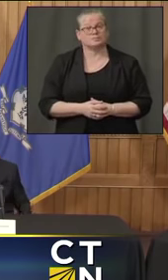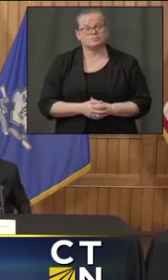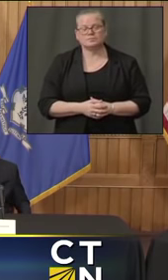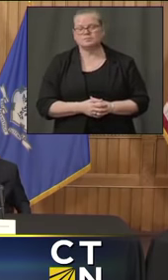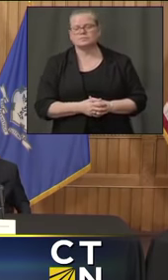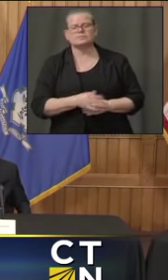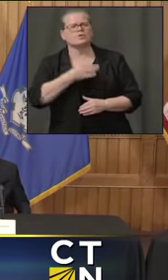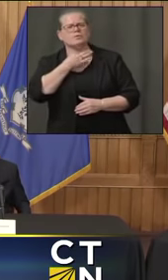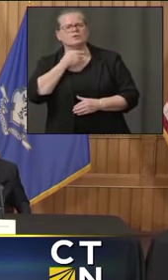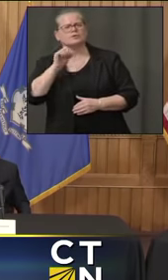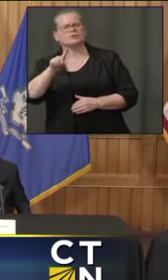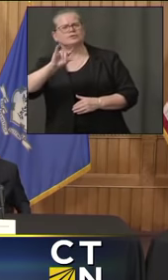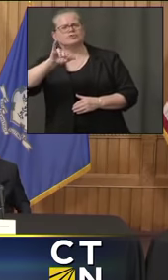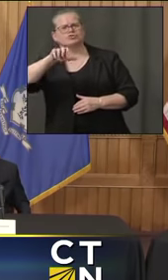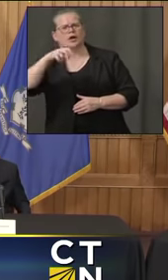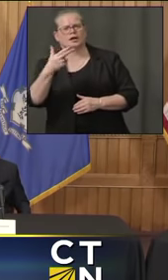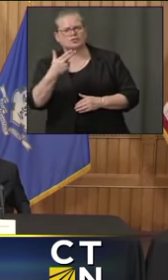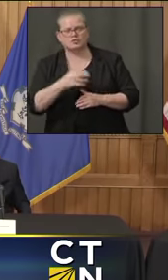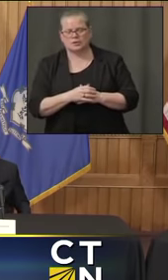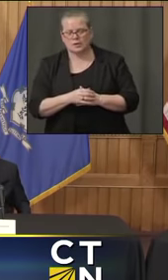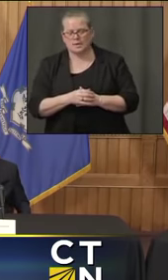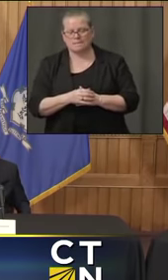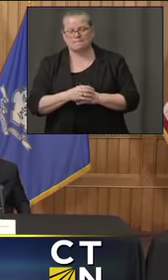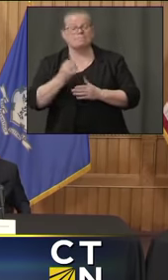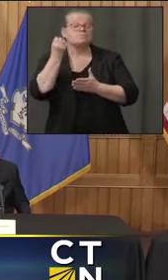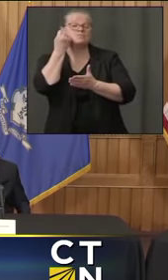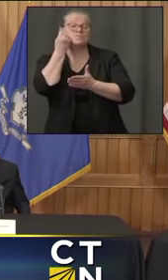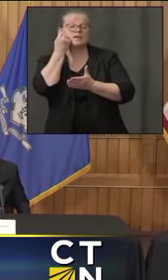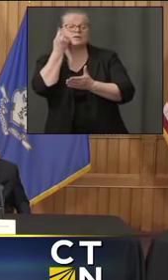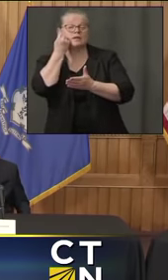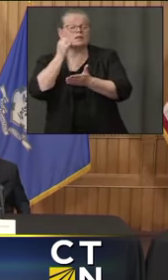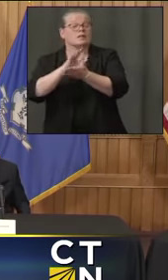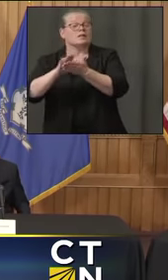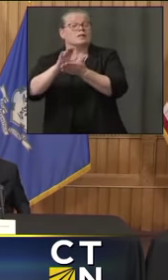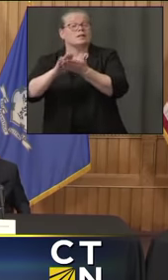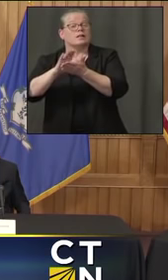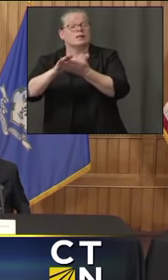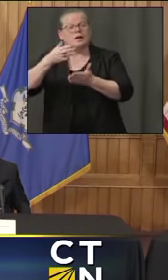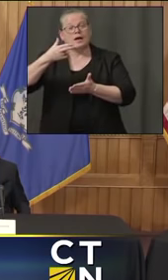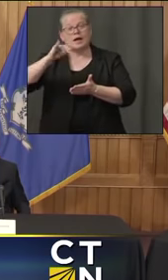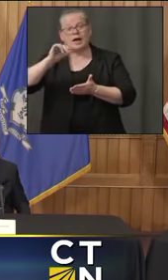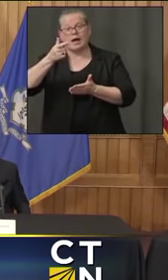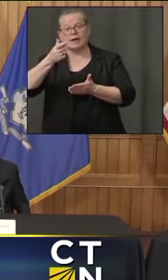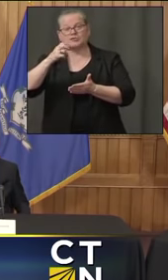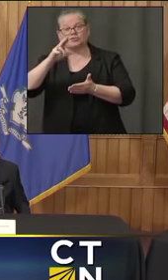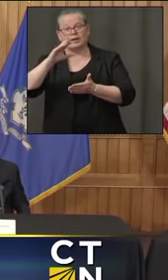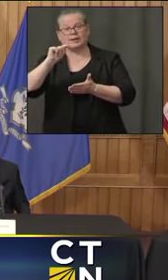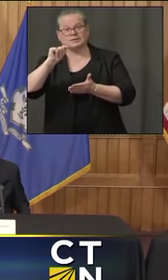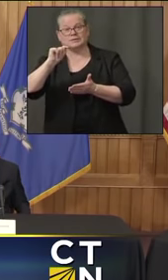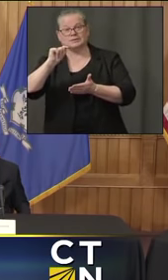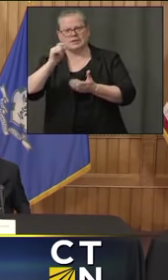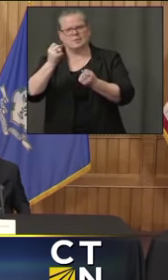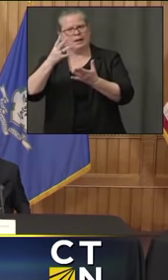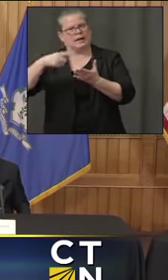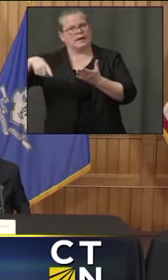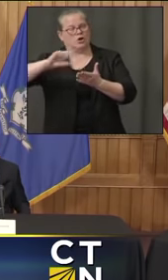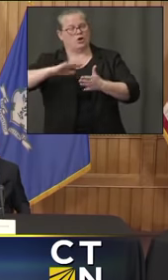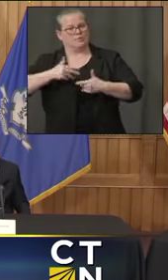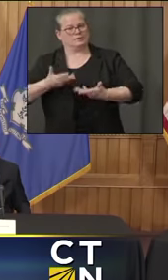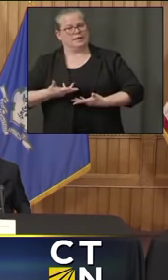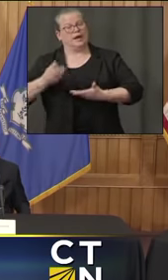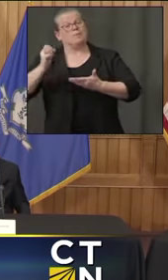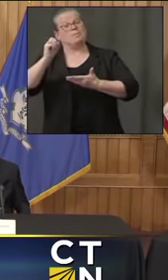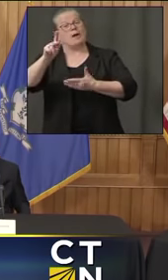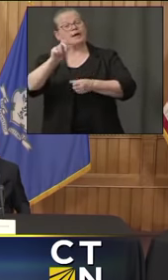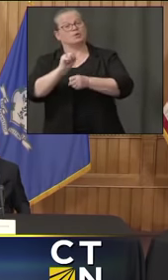dental hygienists. You know, they've been very upset about possibly having to go back to work next Wednesday. Josh, has the small